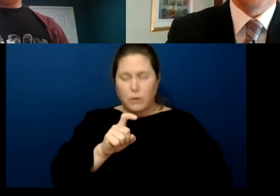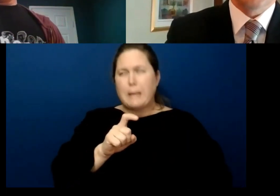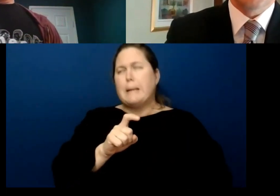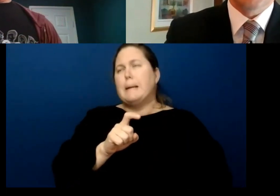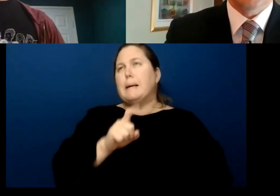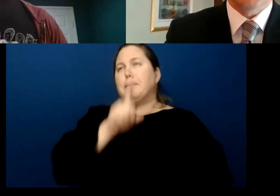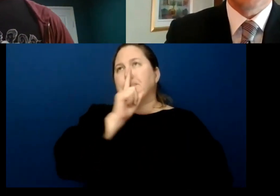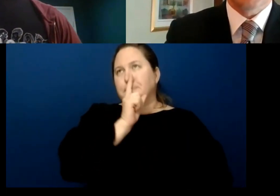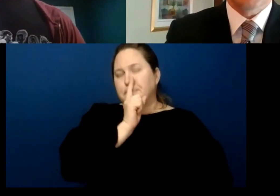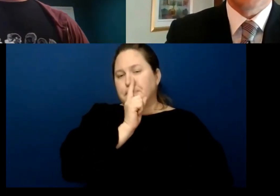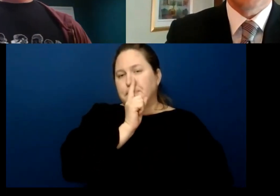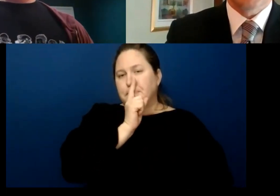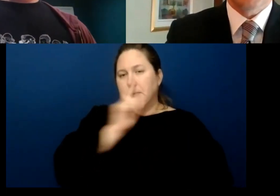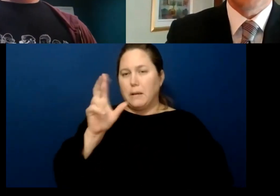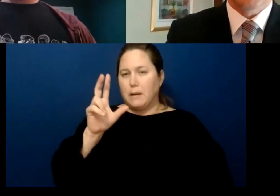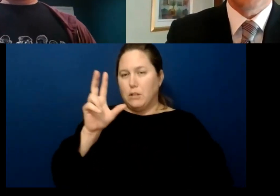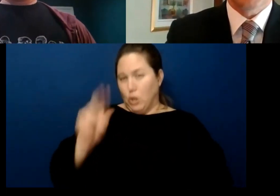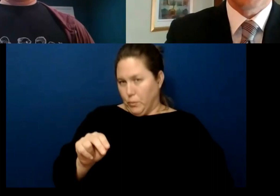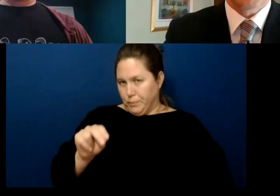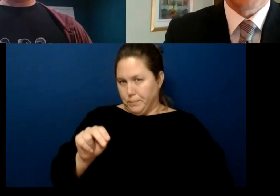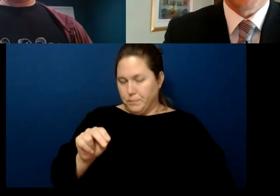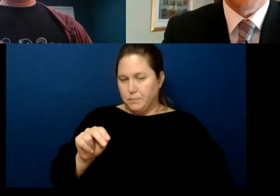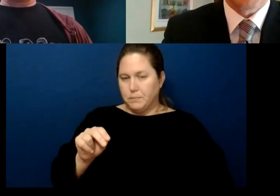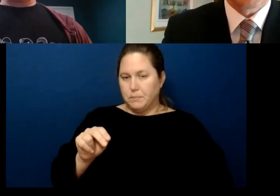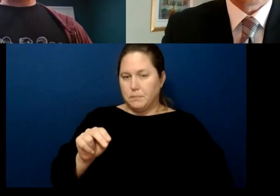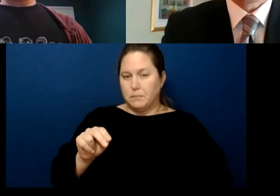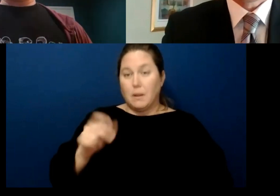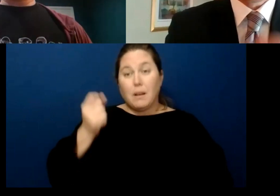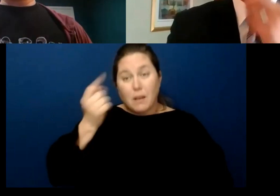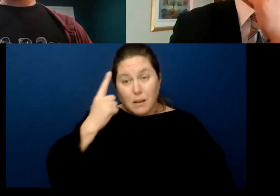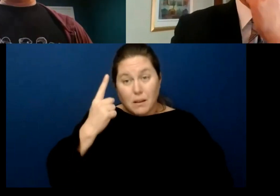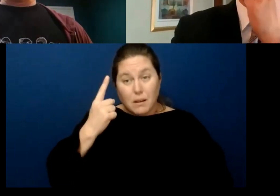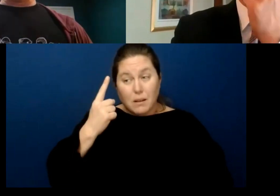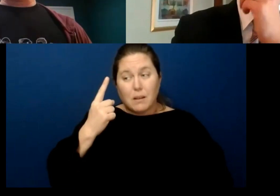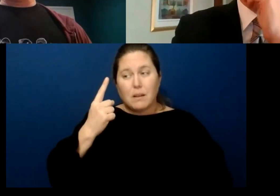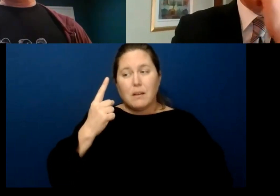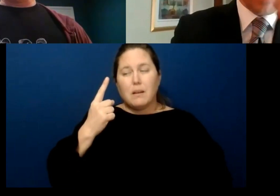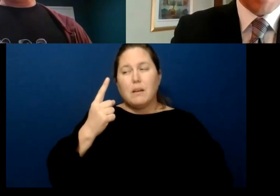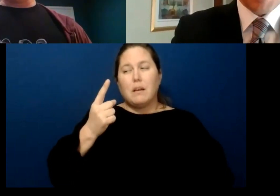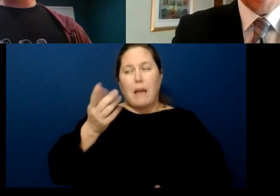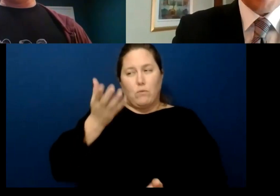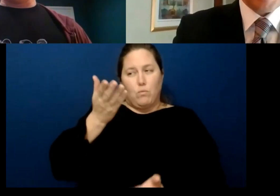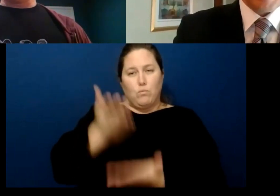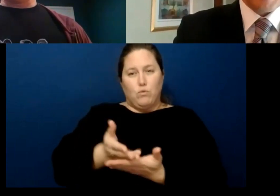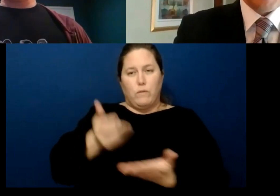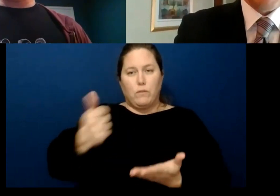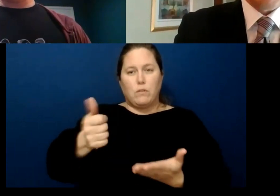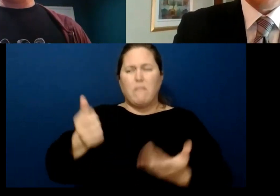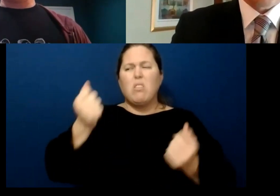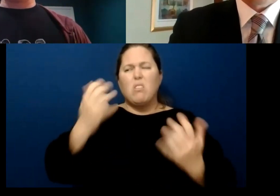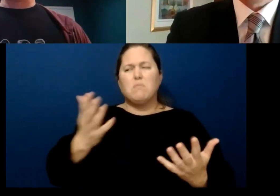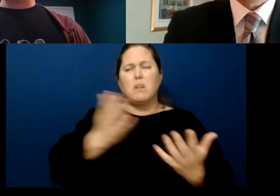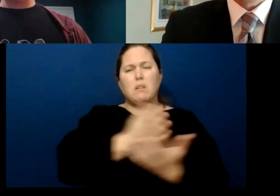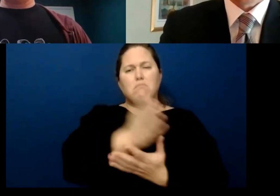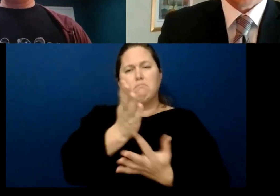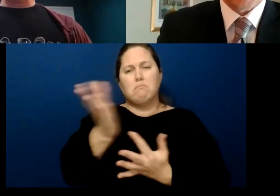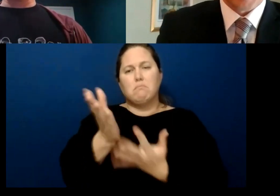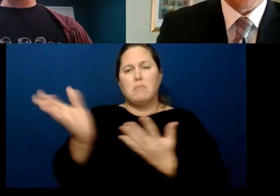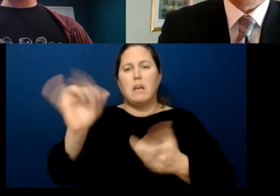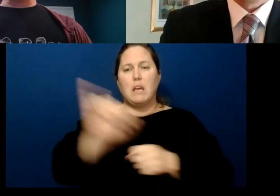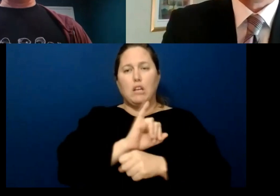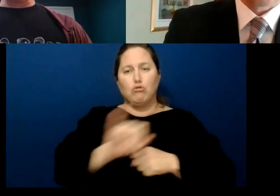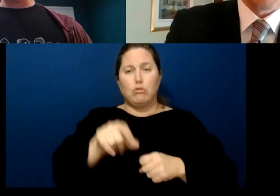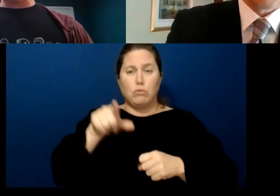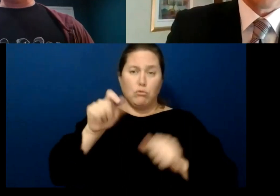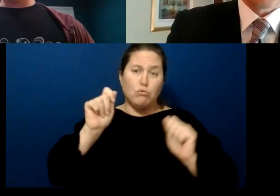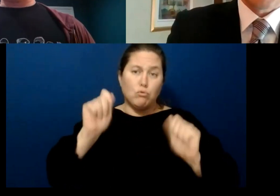no, not if you can prove yourself. I think there's a lot of industries that you can work in without a college degree. If you